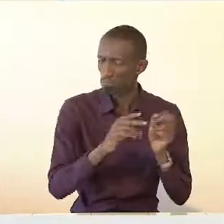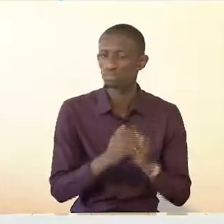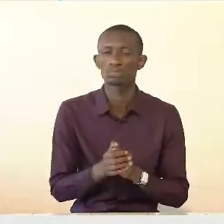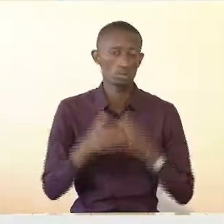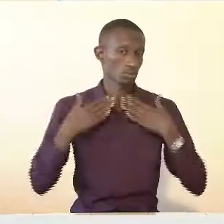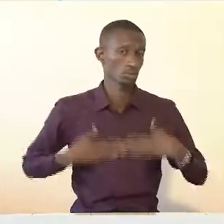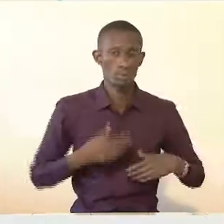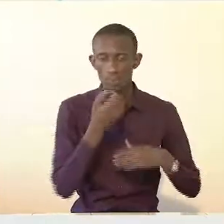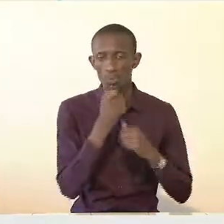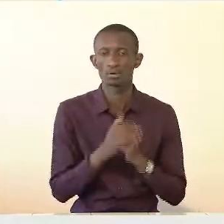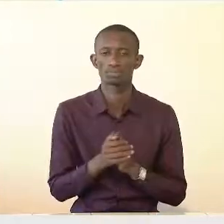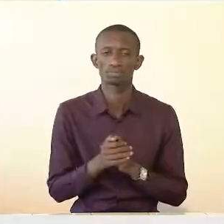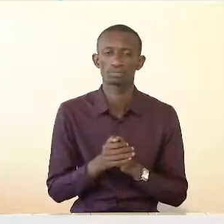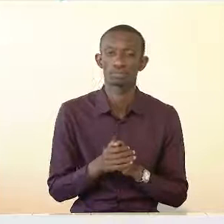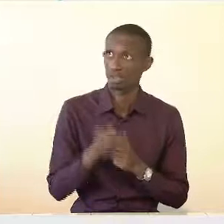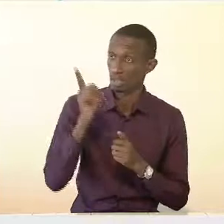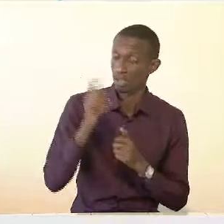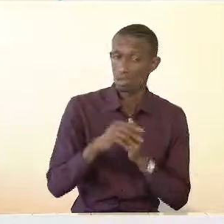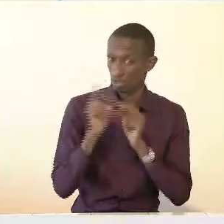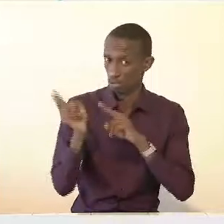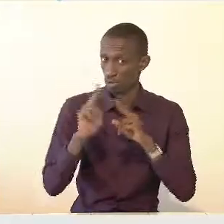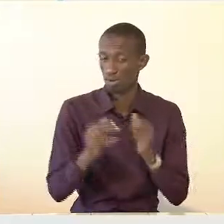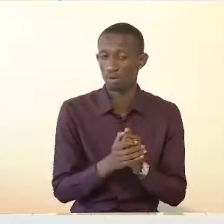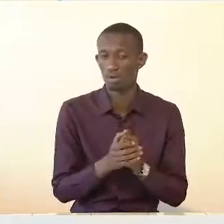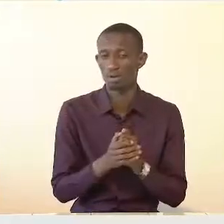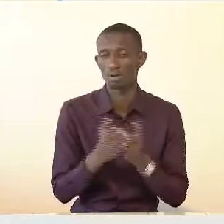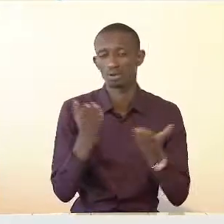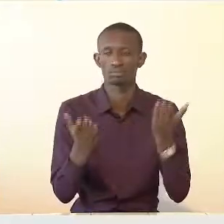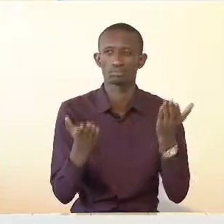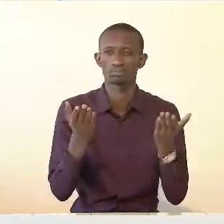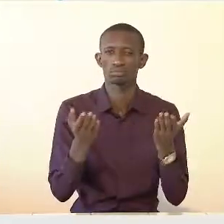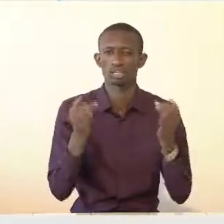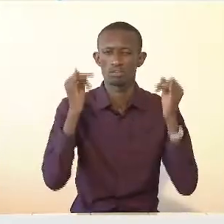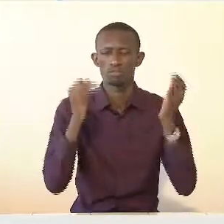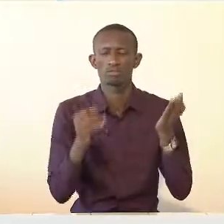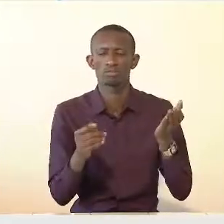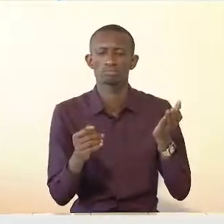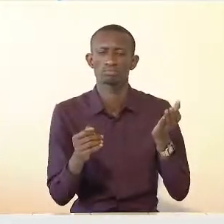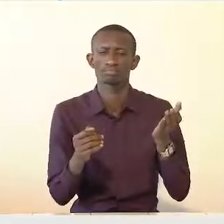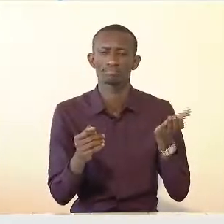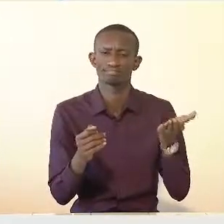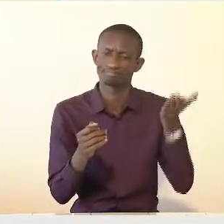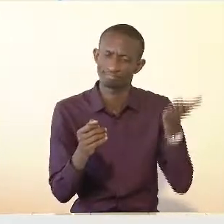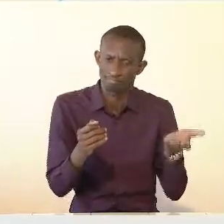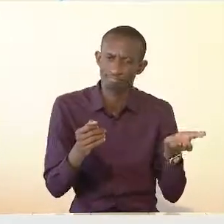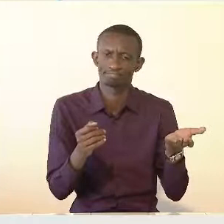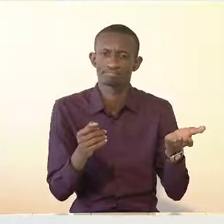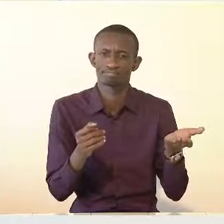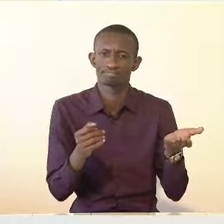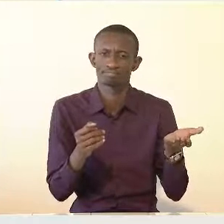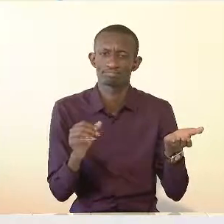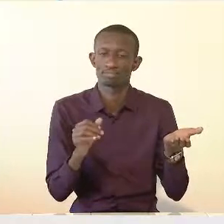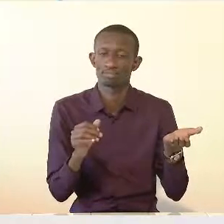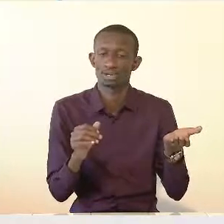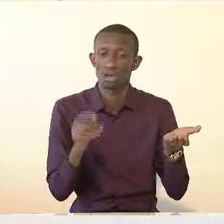temperature drops down, so the body temperature has decreased. On that side, we have body temperature rises above